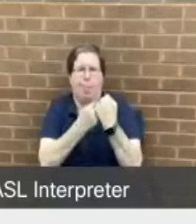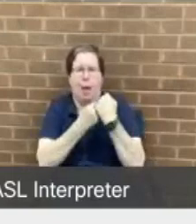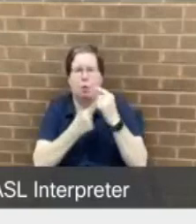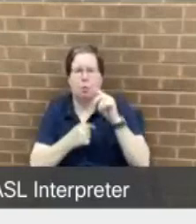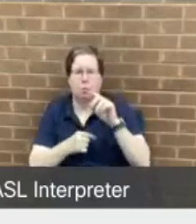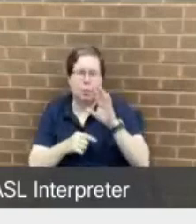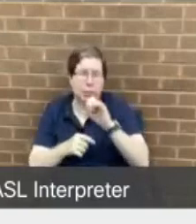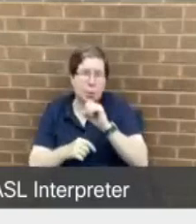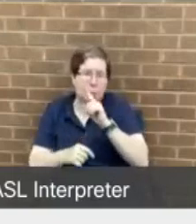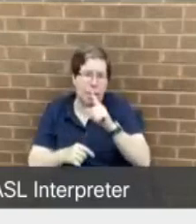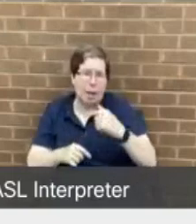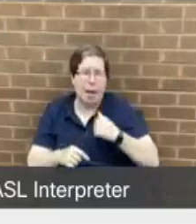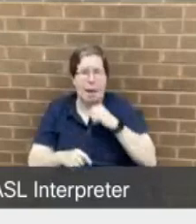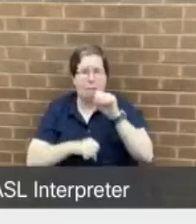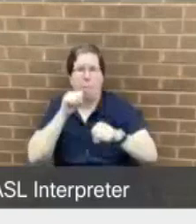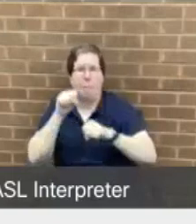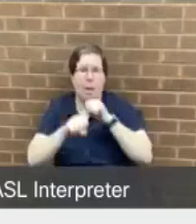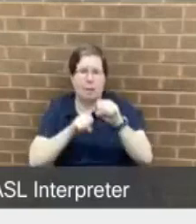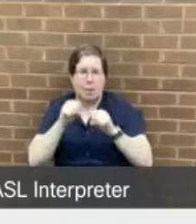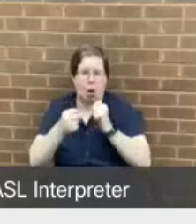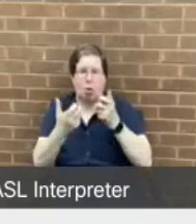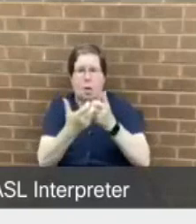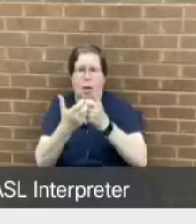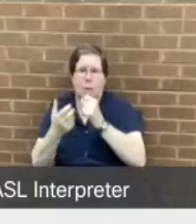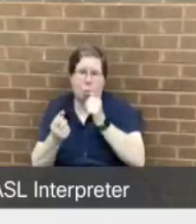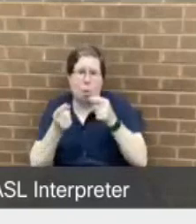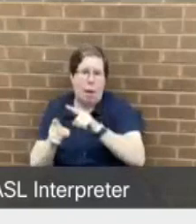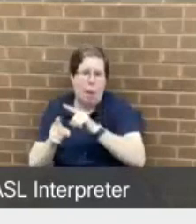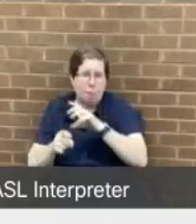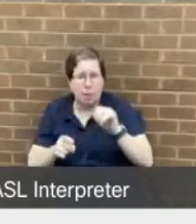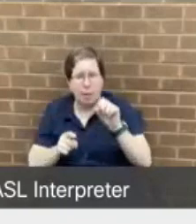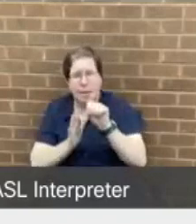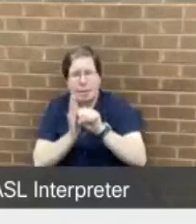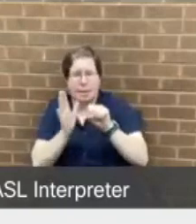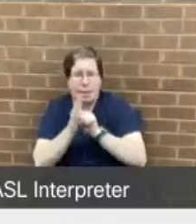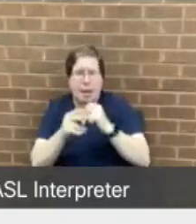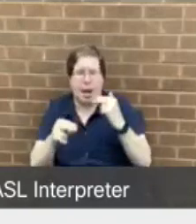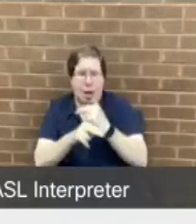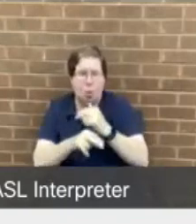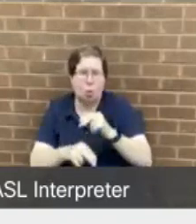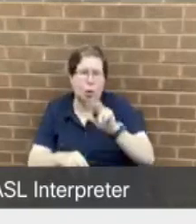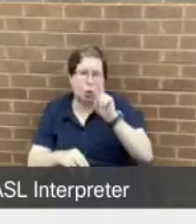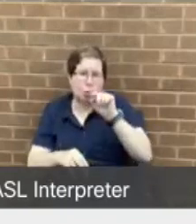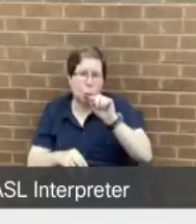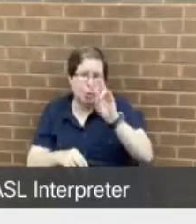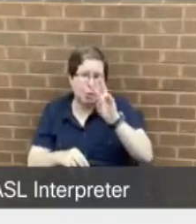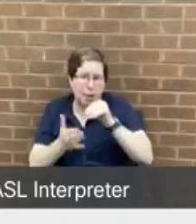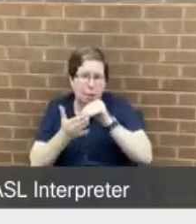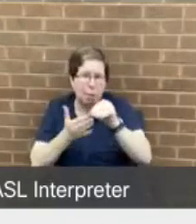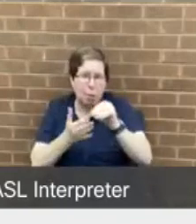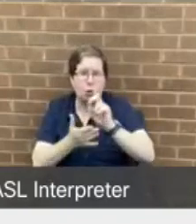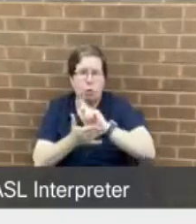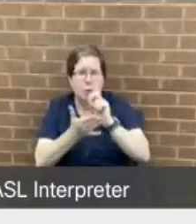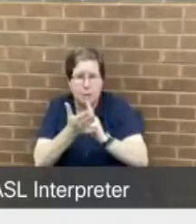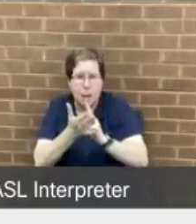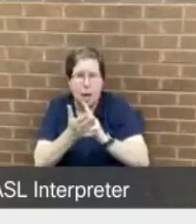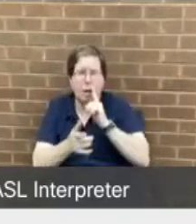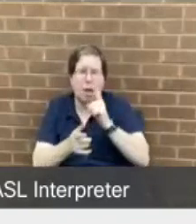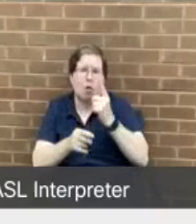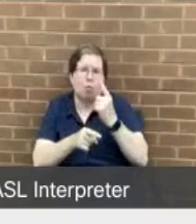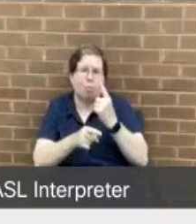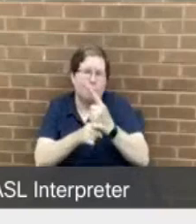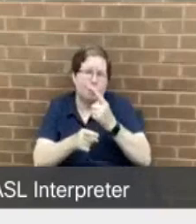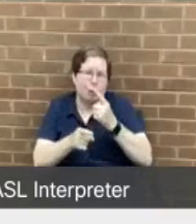bicycle accommodations that will be part of that project. So State Highway funded roughly $2.7 million for design and right-of-way and acquisition